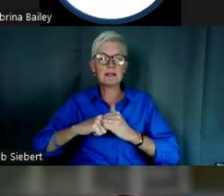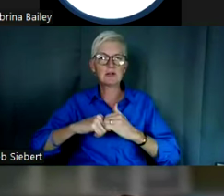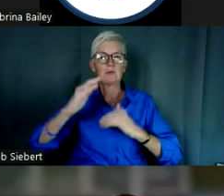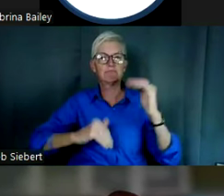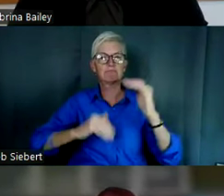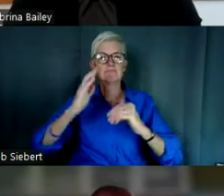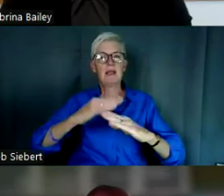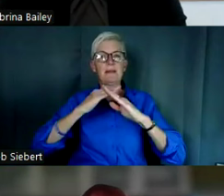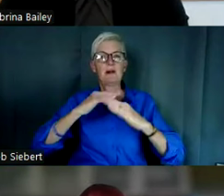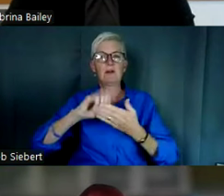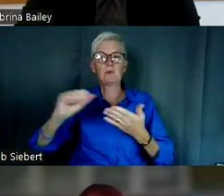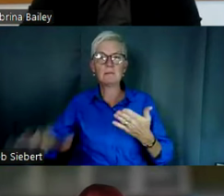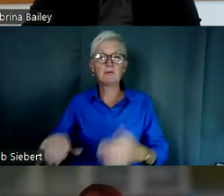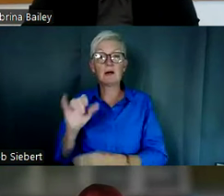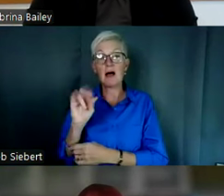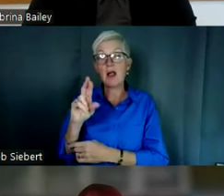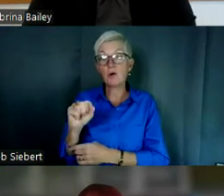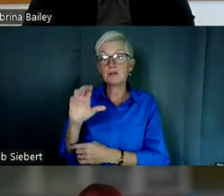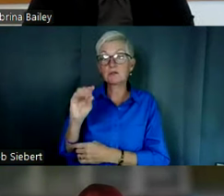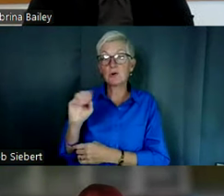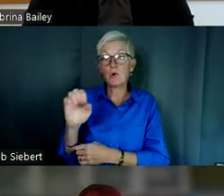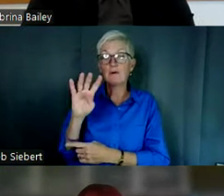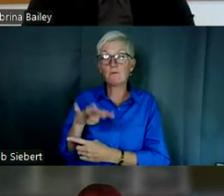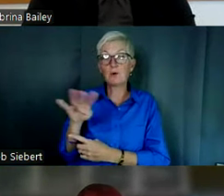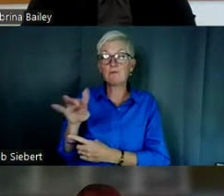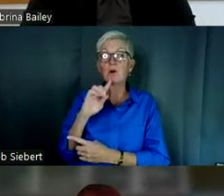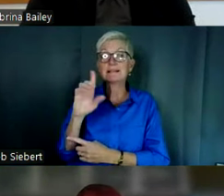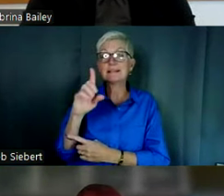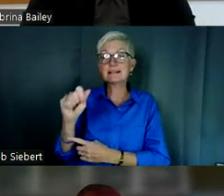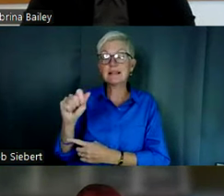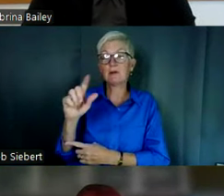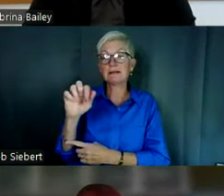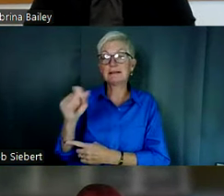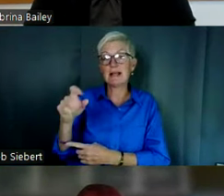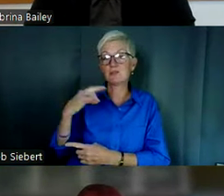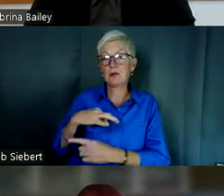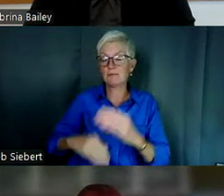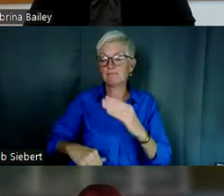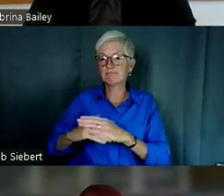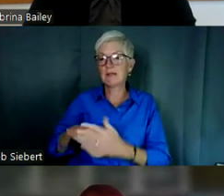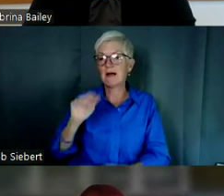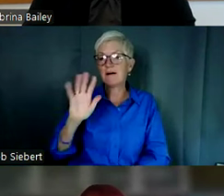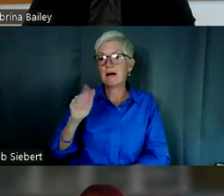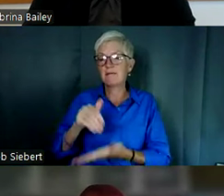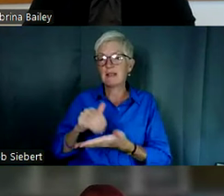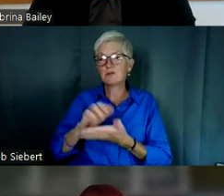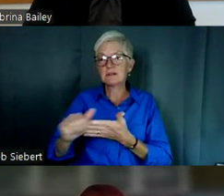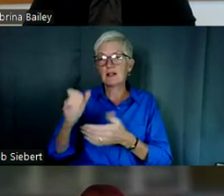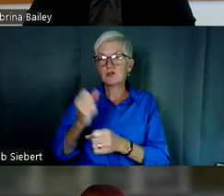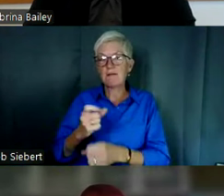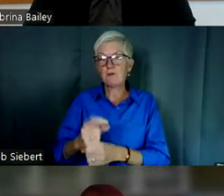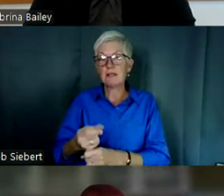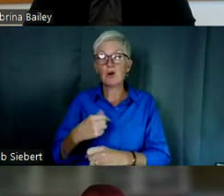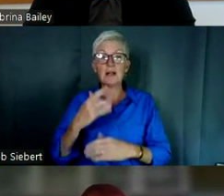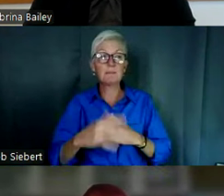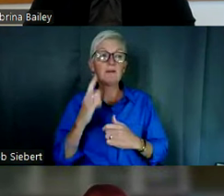IRS Code 44 is a disabled tax credit. It's a maximum of $5,000 a year. It's only available to